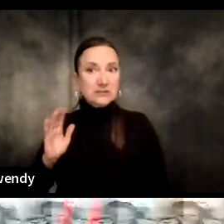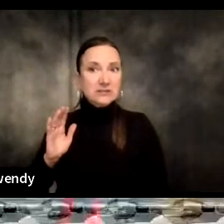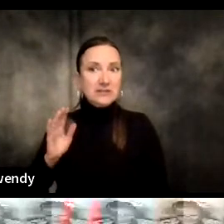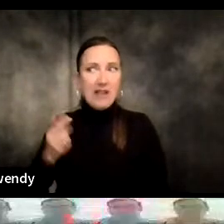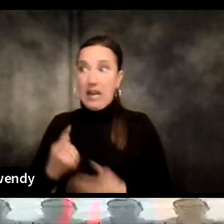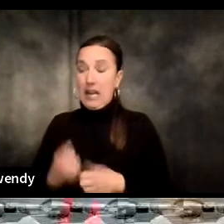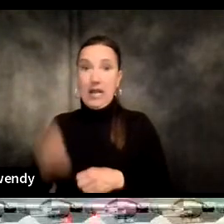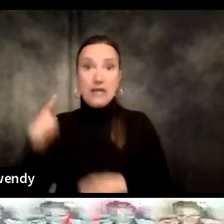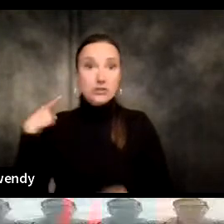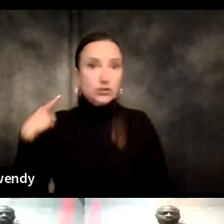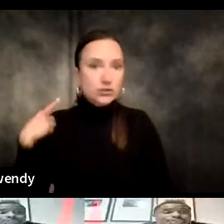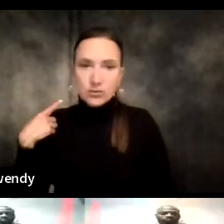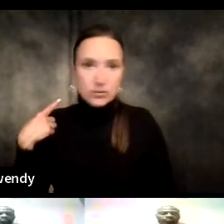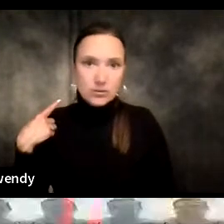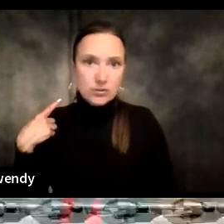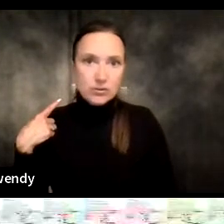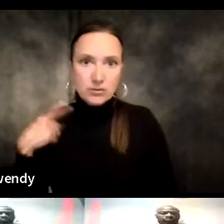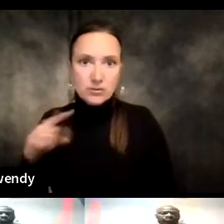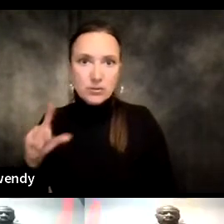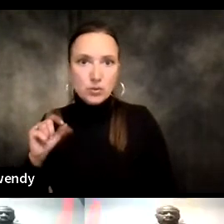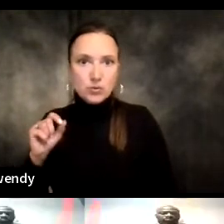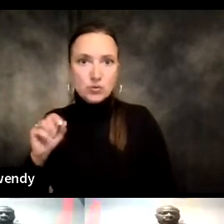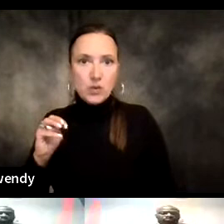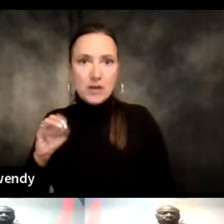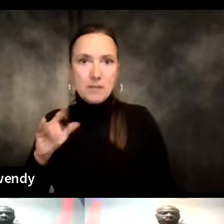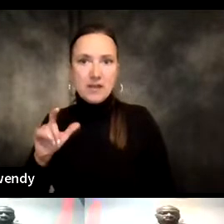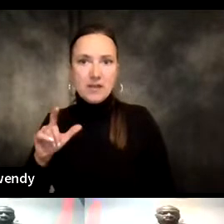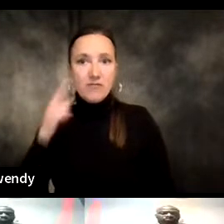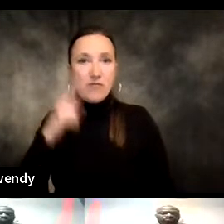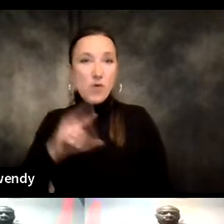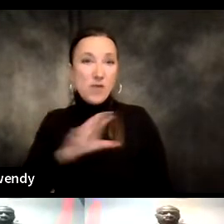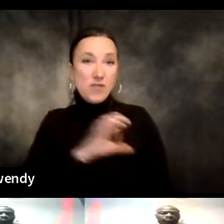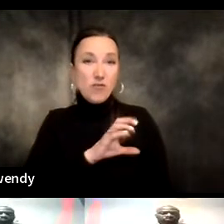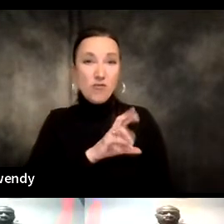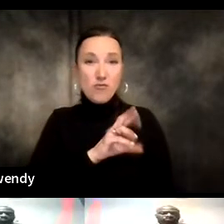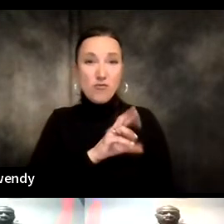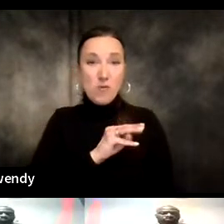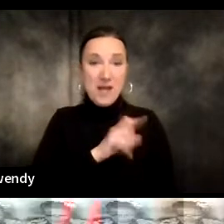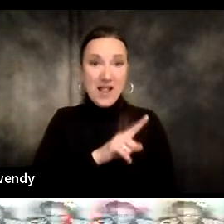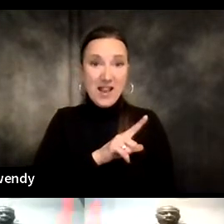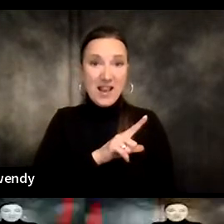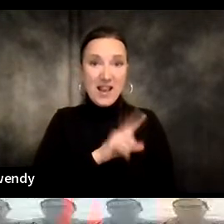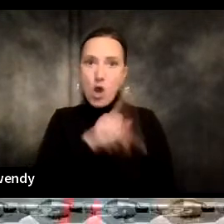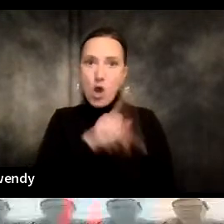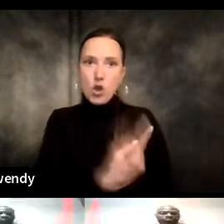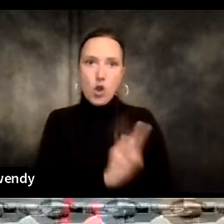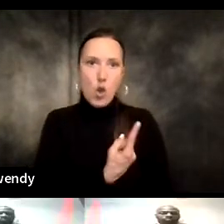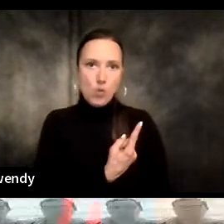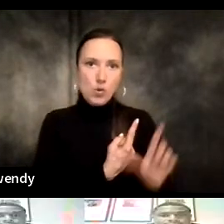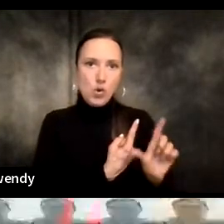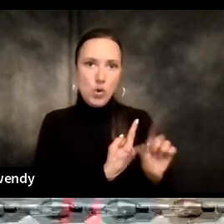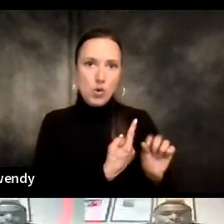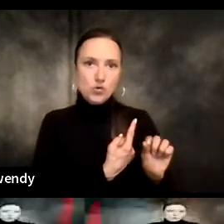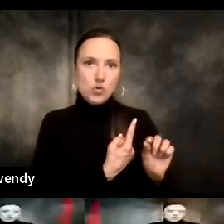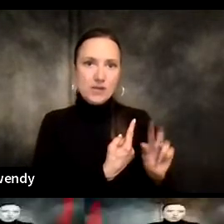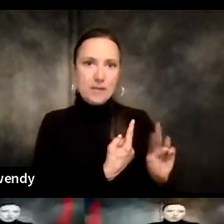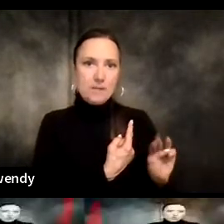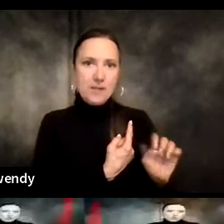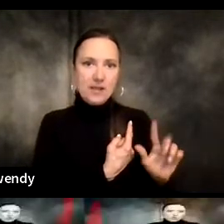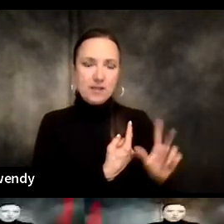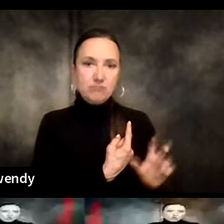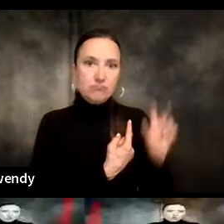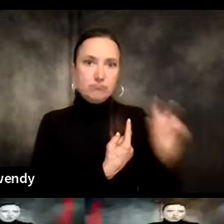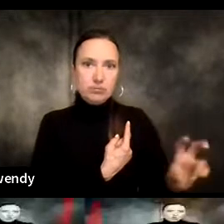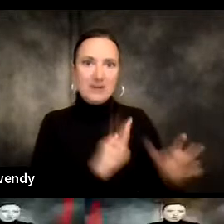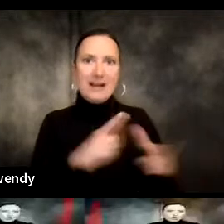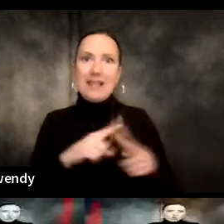year, 1 year ago, it was just 20 million for the Cremel site and only the Cremel site. And then, within a matter of